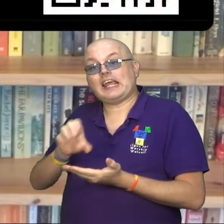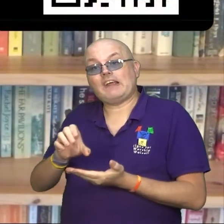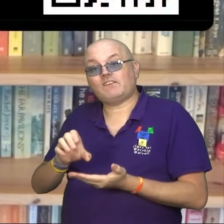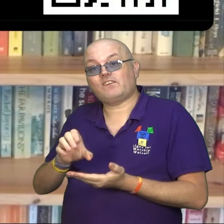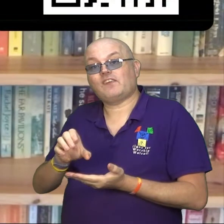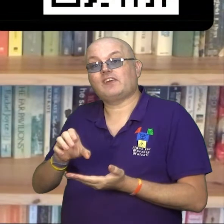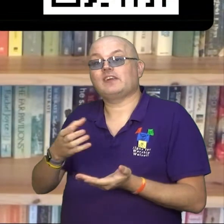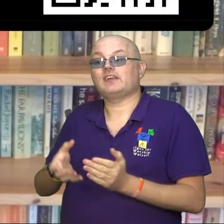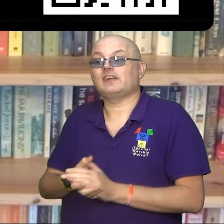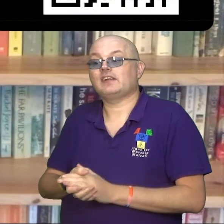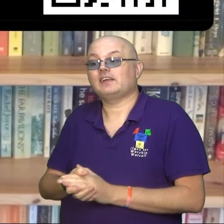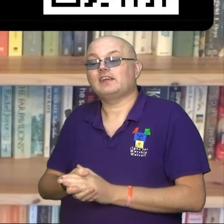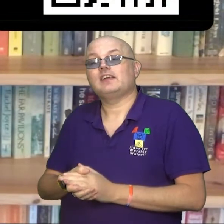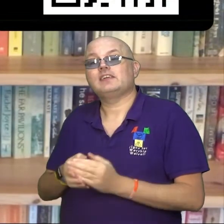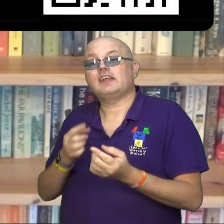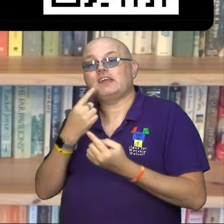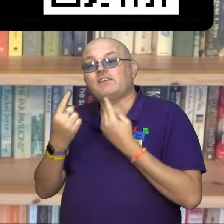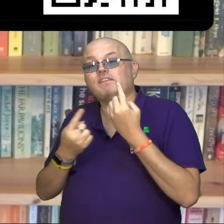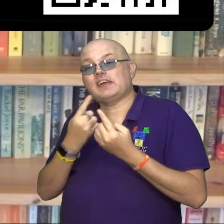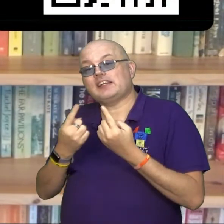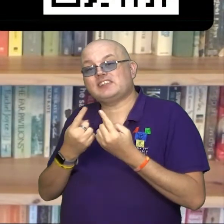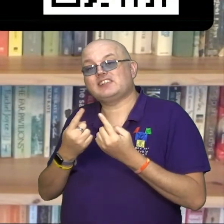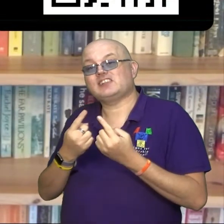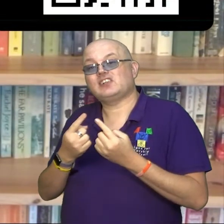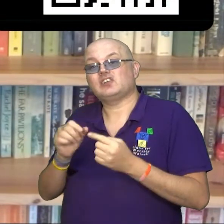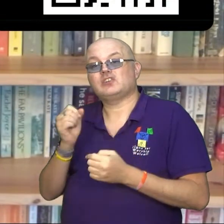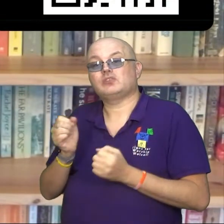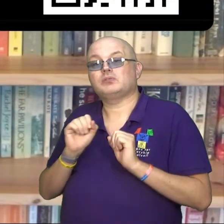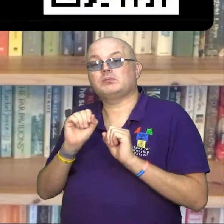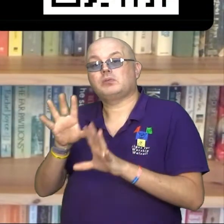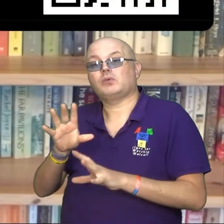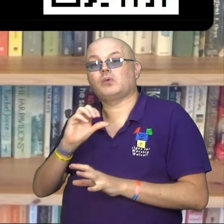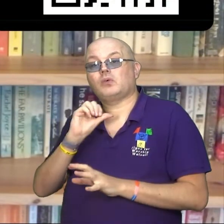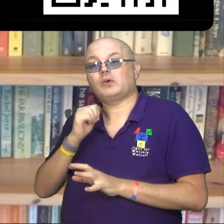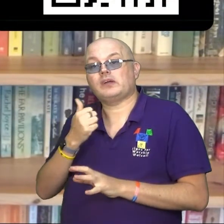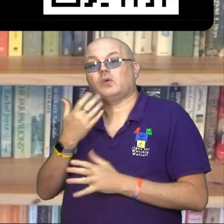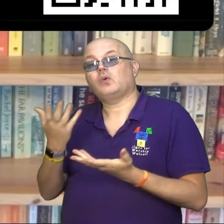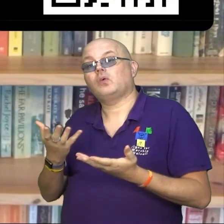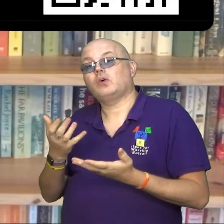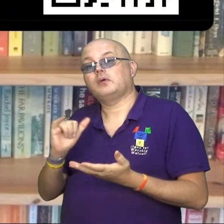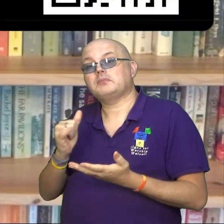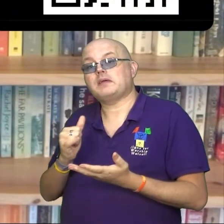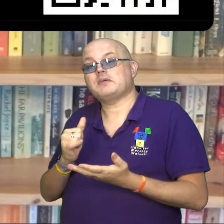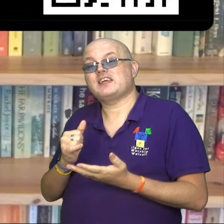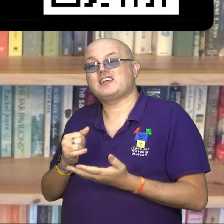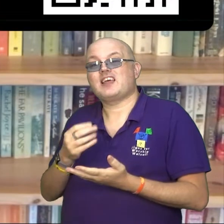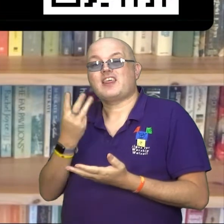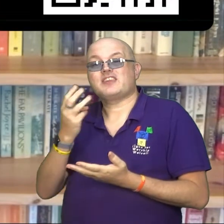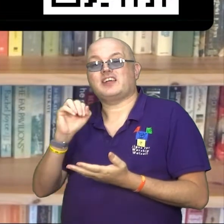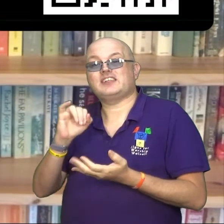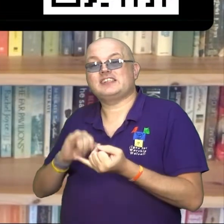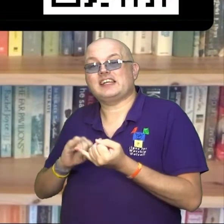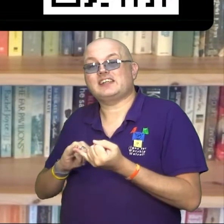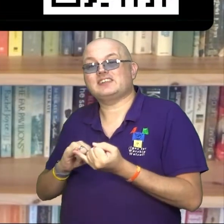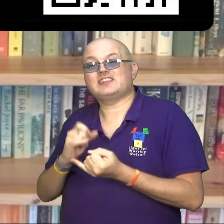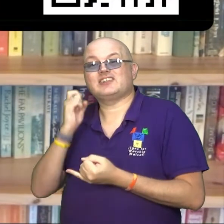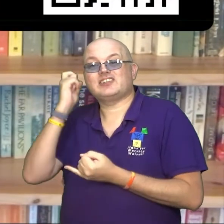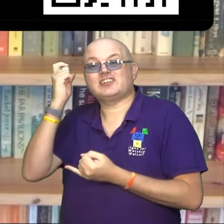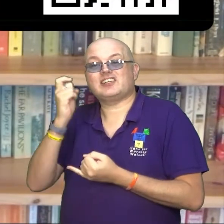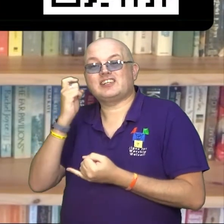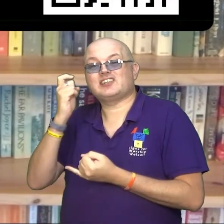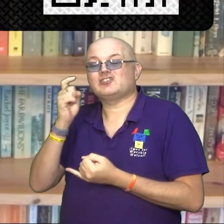give financially to St Matthew's, some details are coming up on the screen. Or you might like to spend the next 30 seconds or